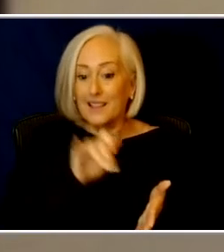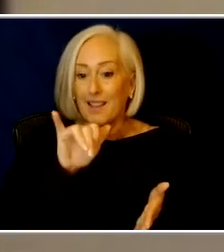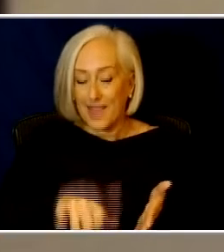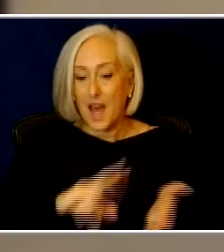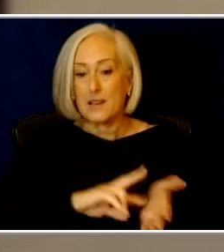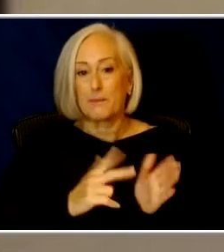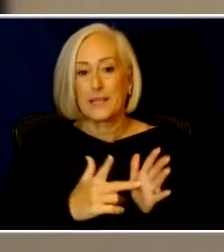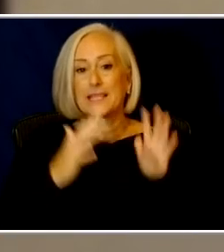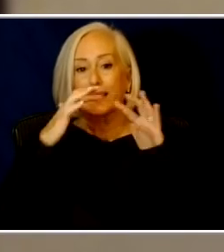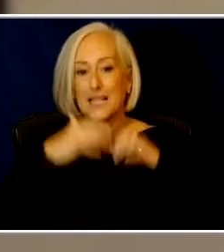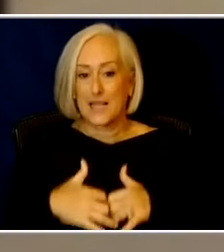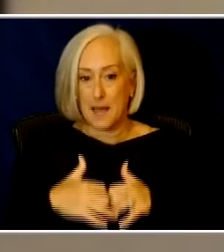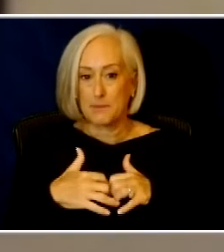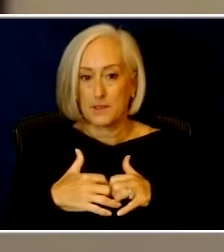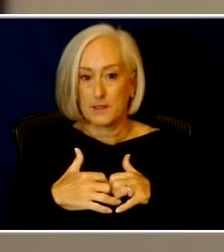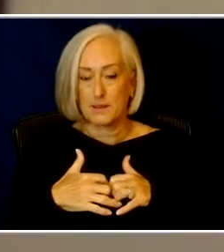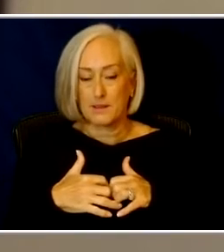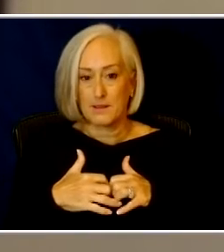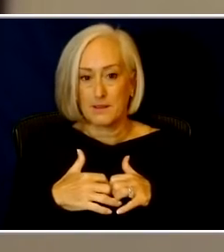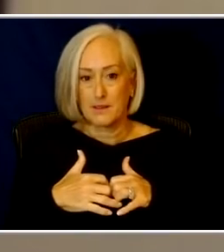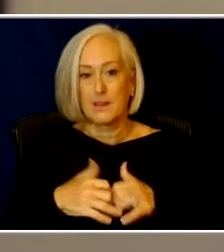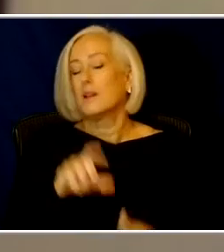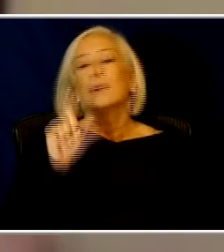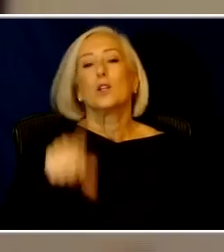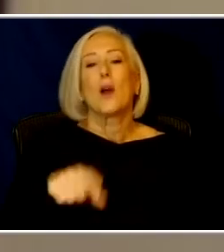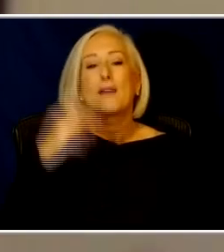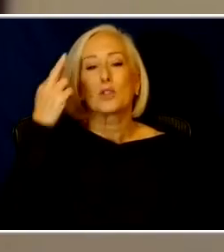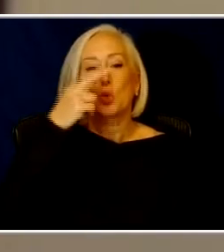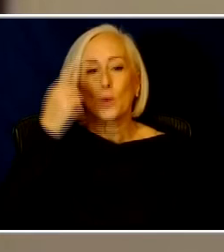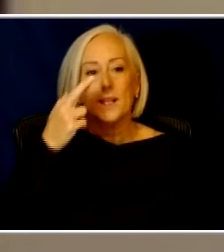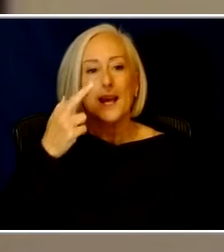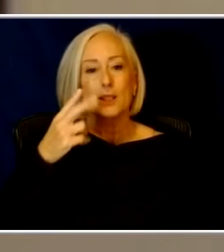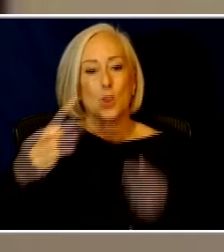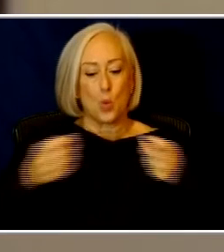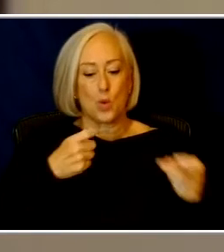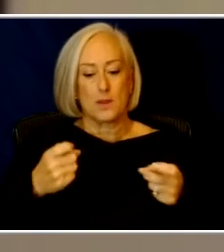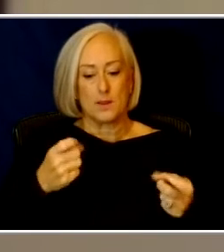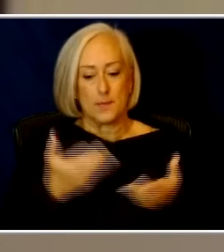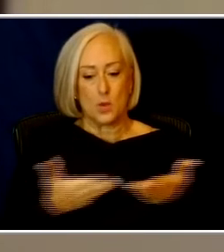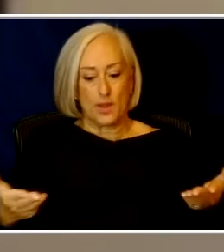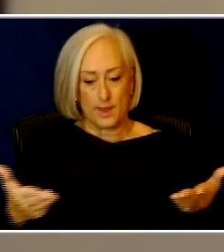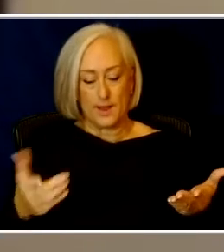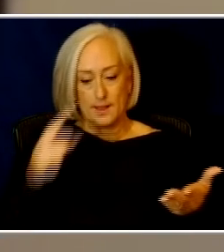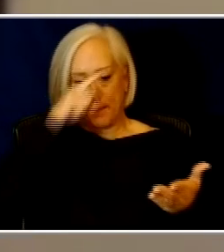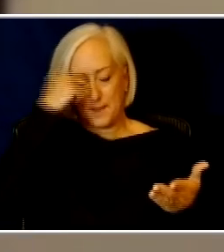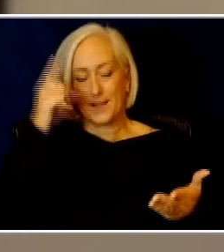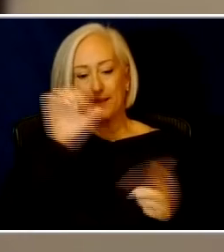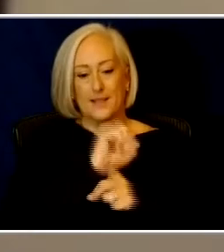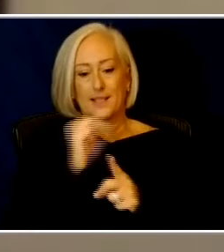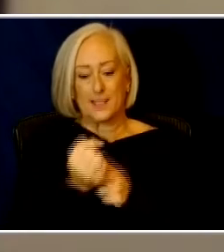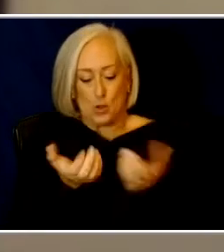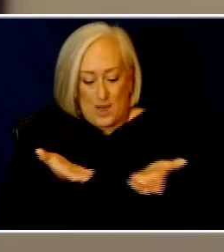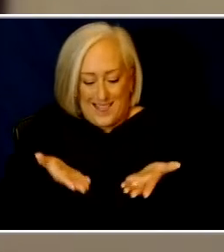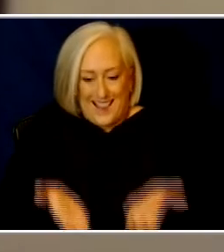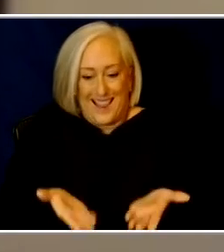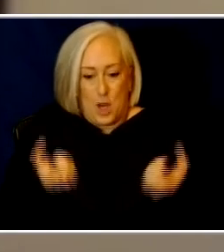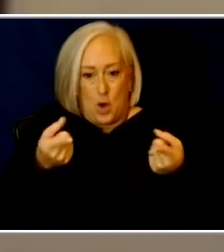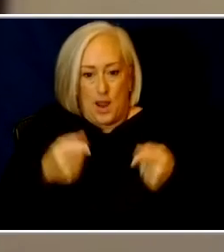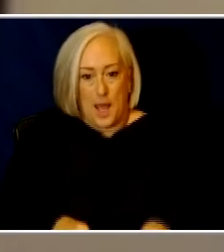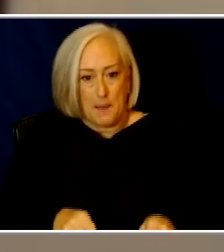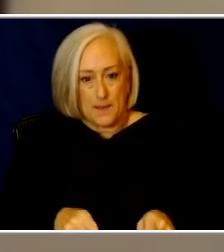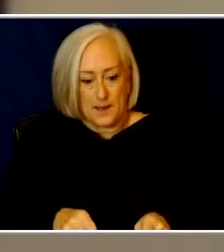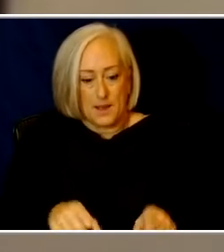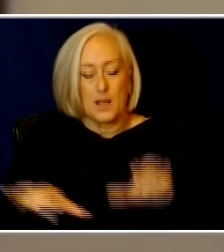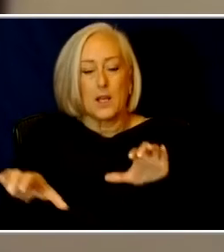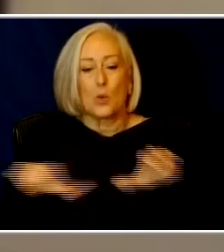have to realize that we deal with things because the situation is in front of us and we do the best we